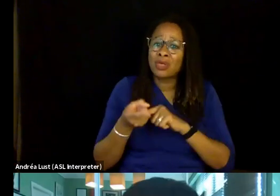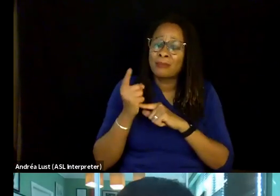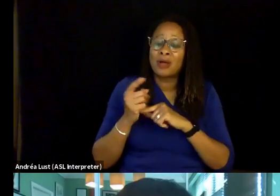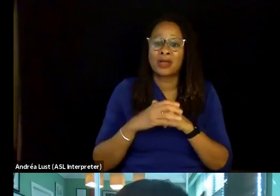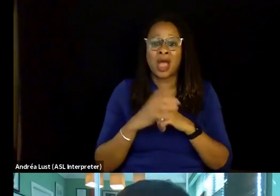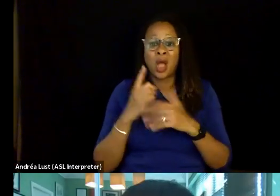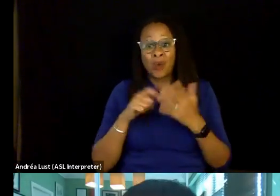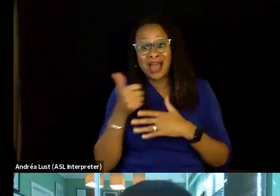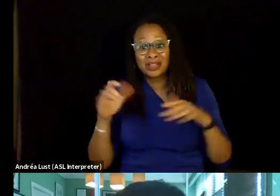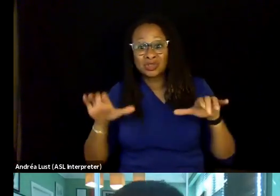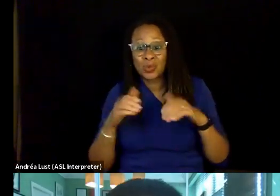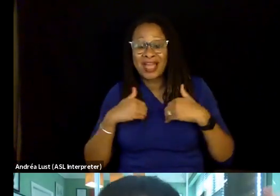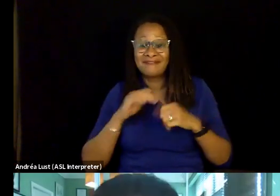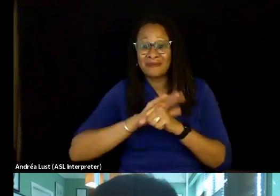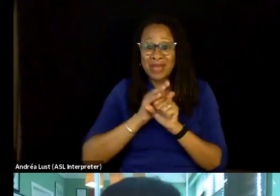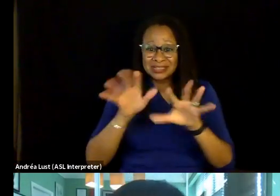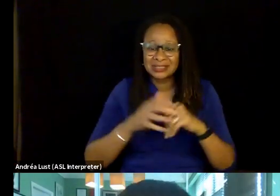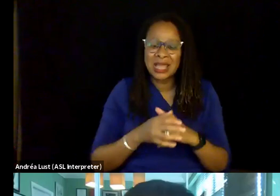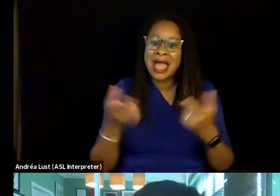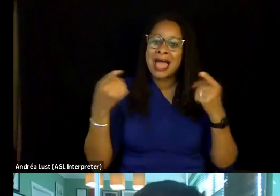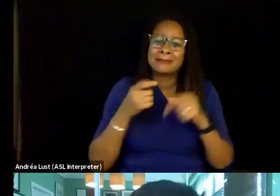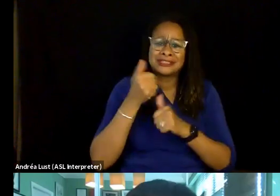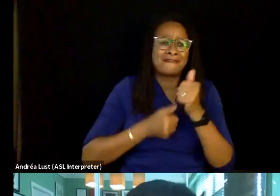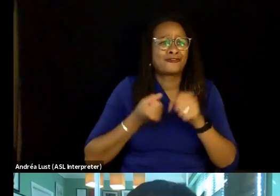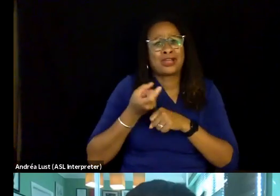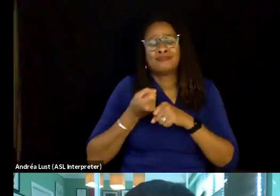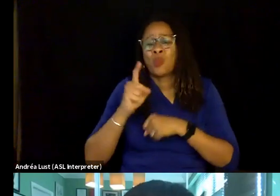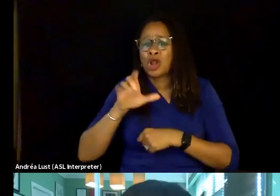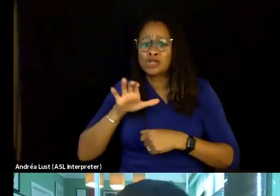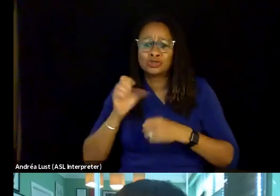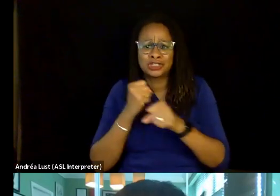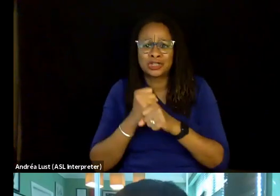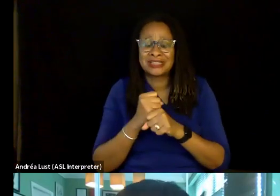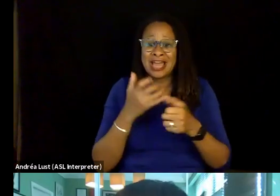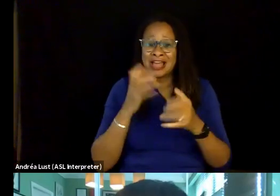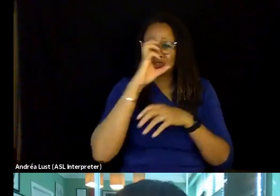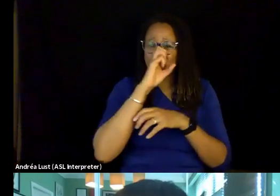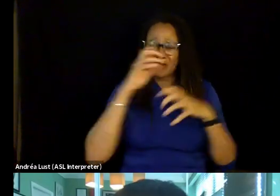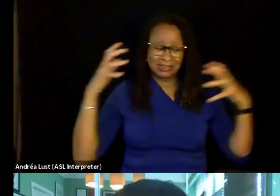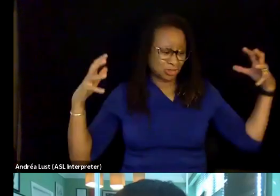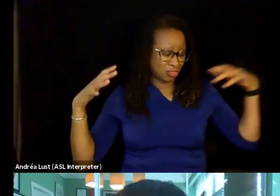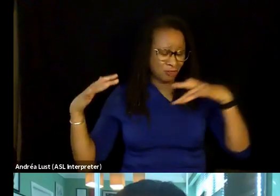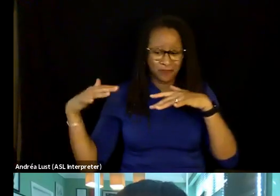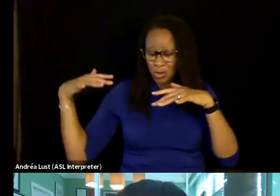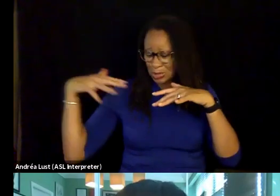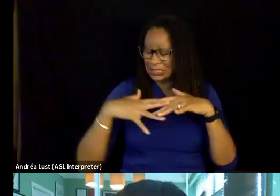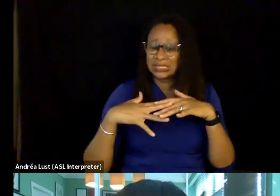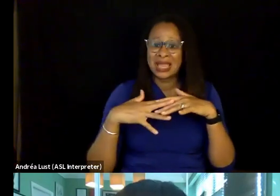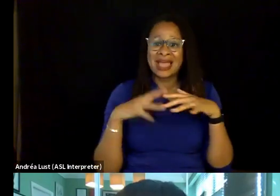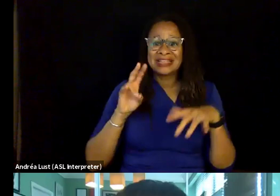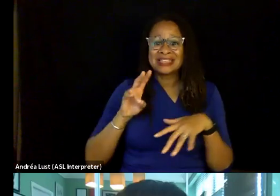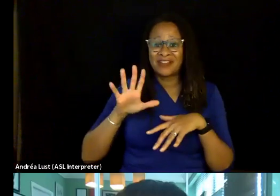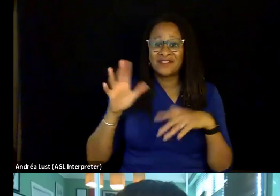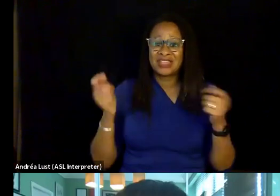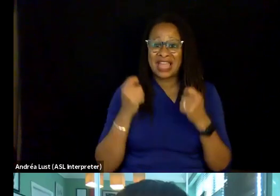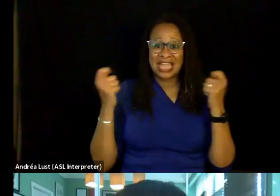else do we have a pandemic? It happens every 100 years, this strange confluence. It's the 75th anniversary of the end of World War II,